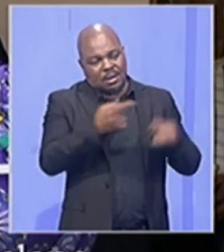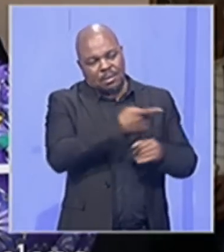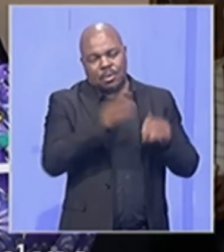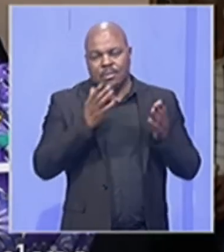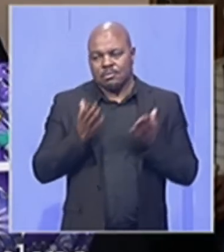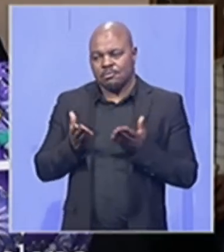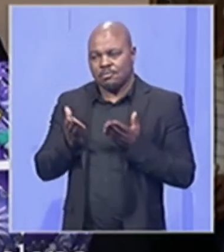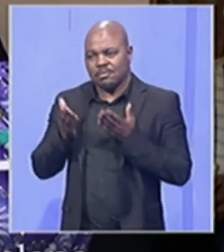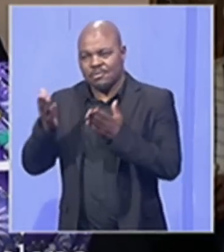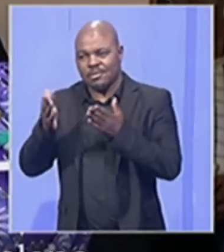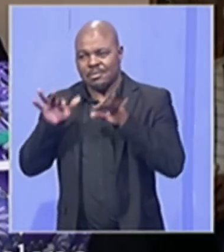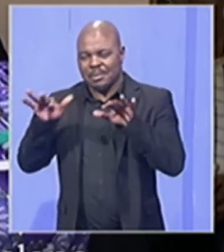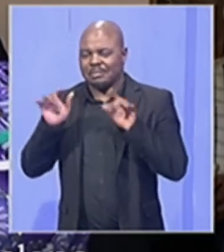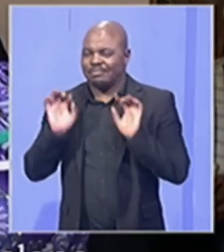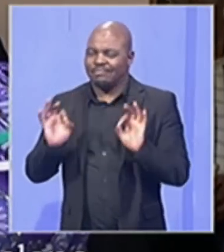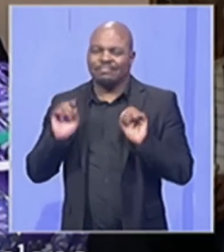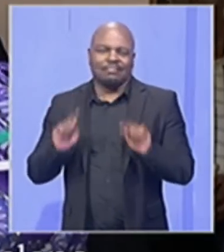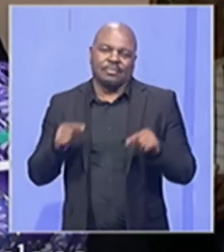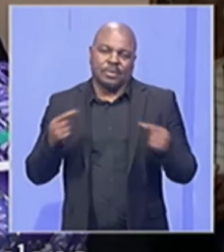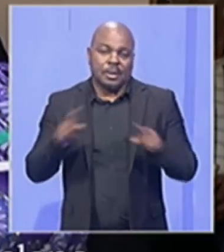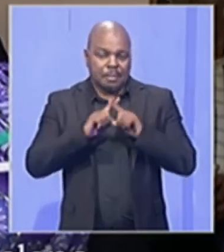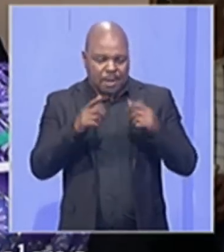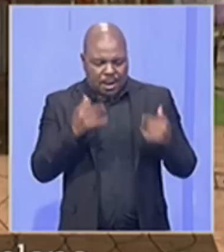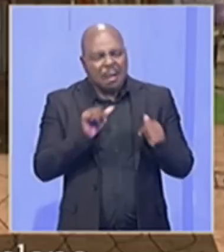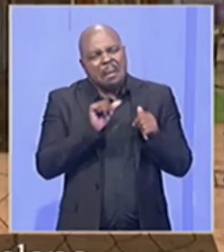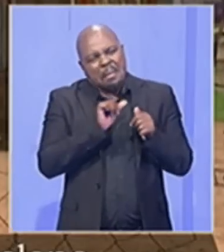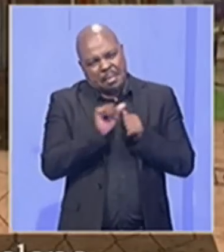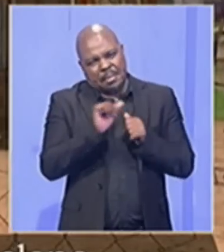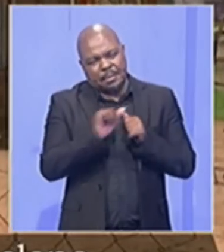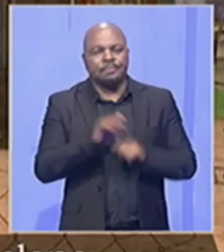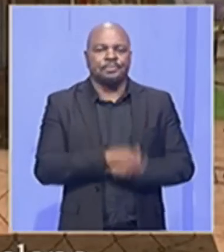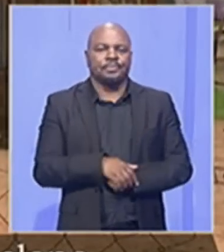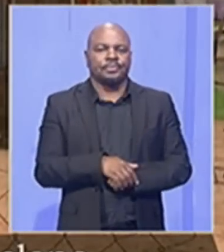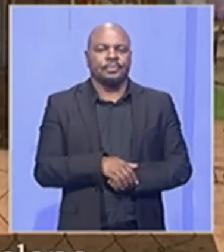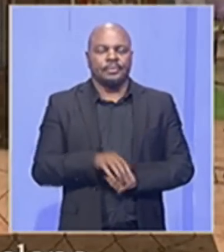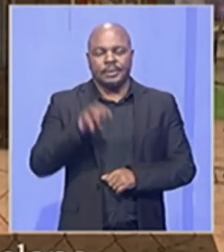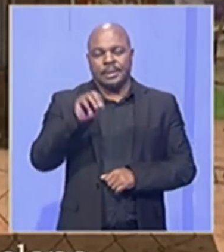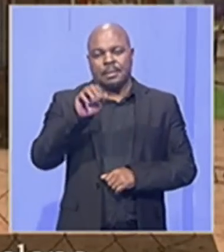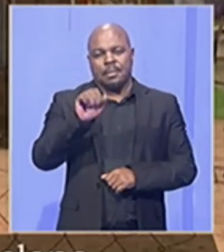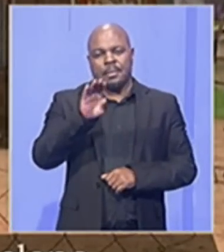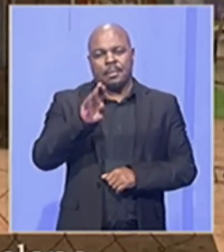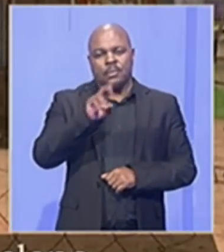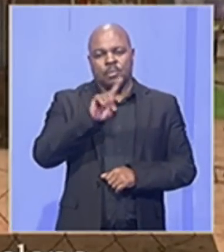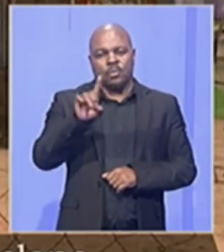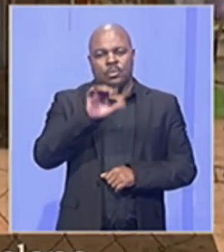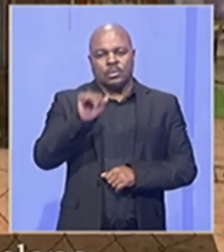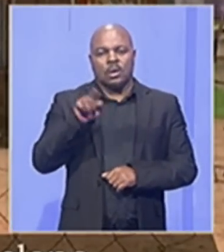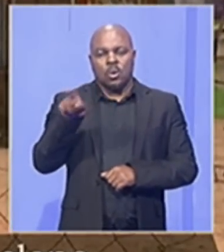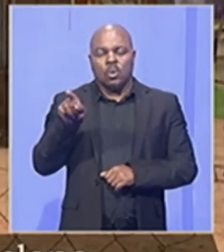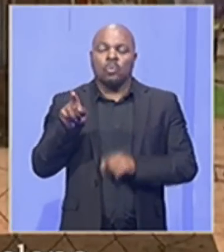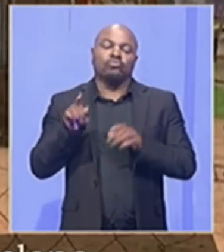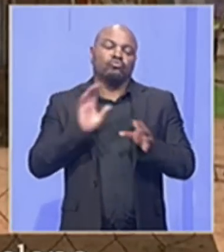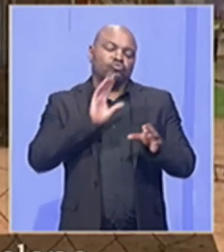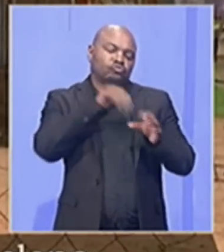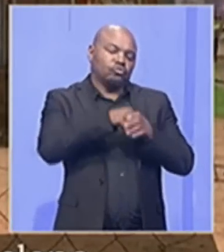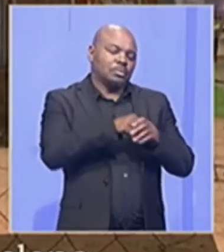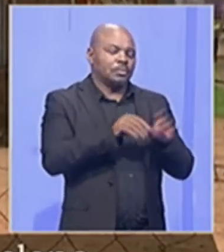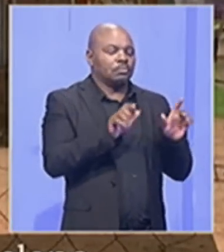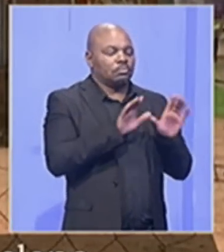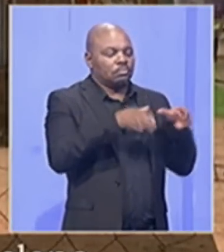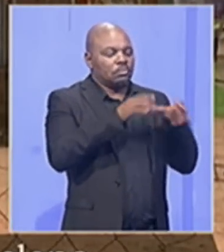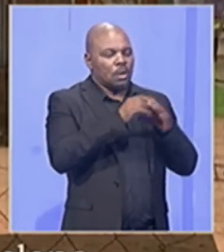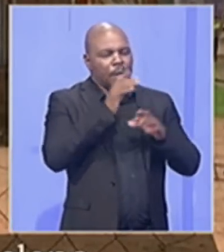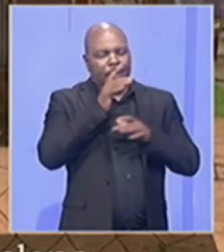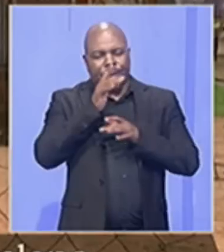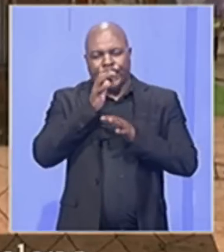provide service for the people, but things are so much better now. Mabuza o qadile ho ba leloko la sehlopha se letsang diphala